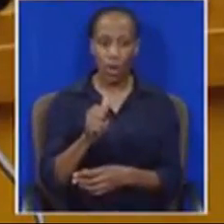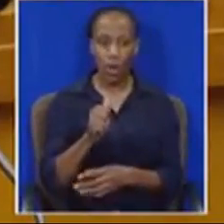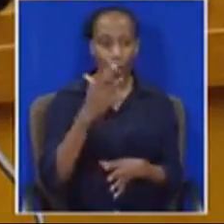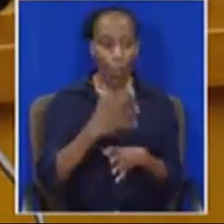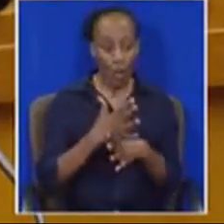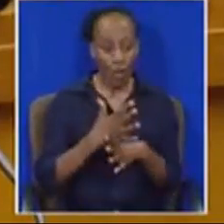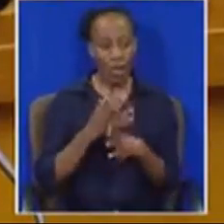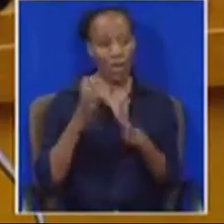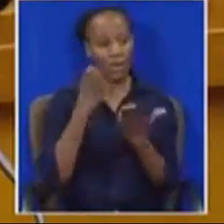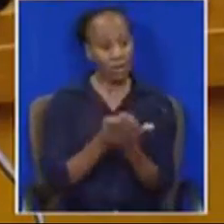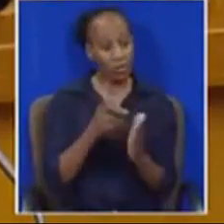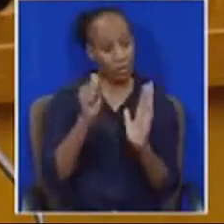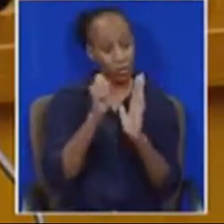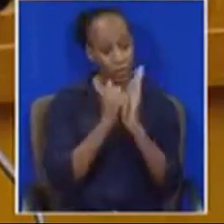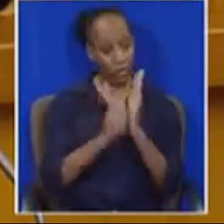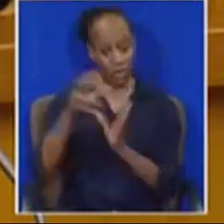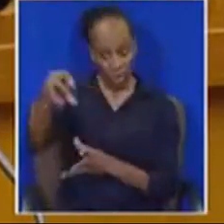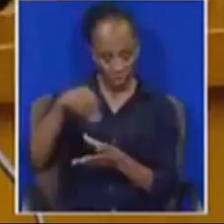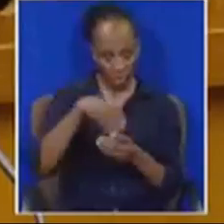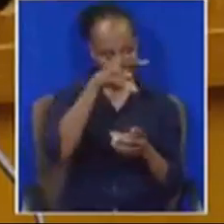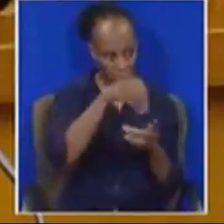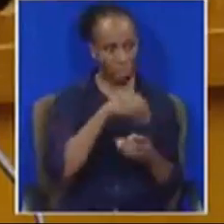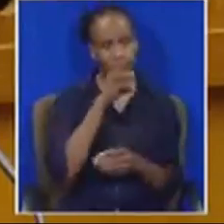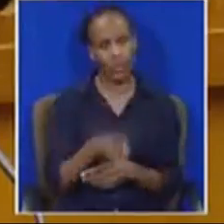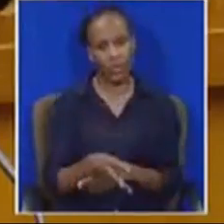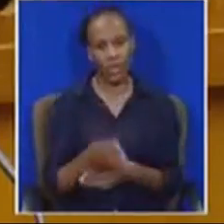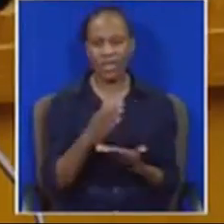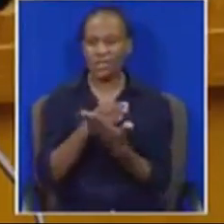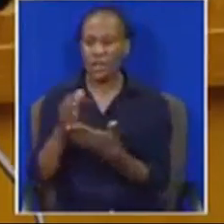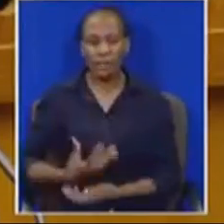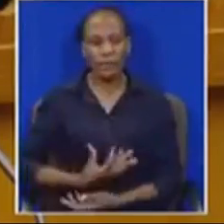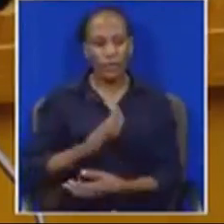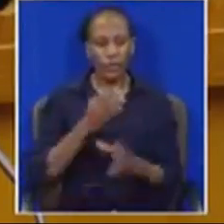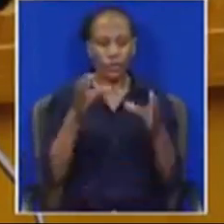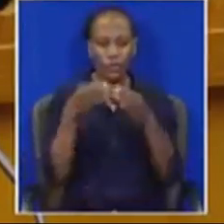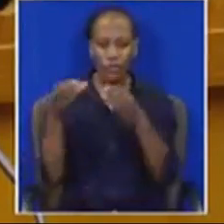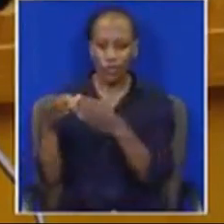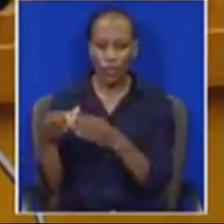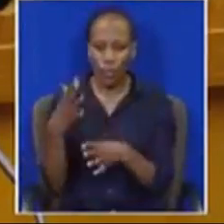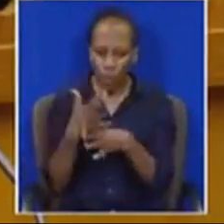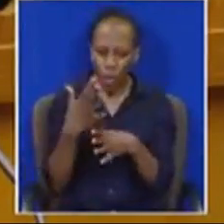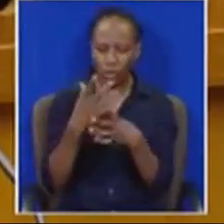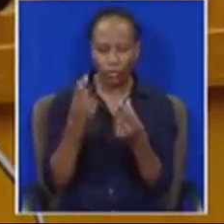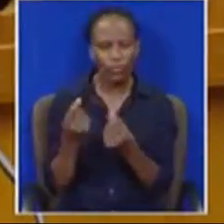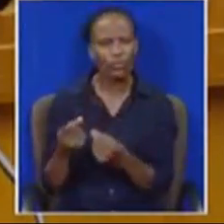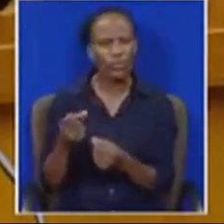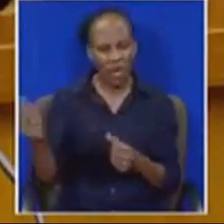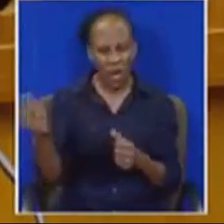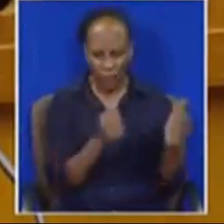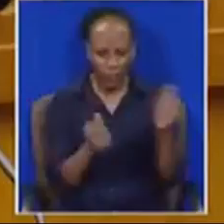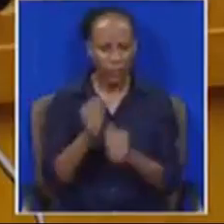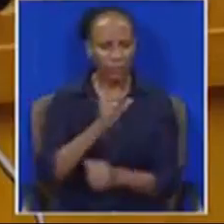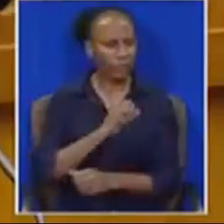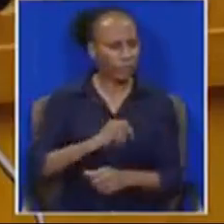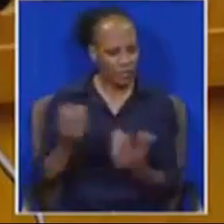agenda. They are already forming a greater proportion of the labor force on